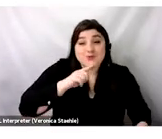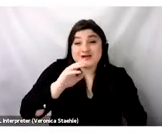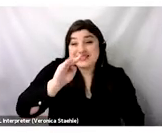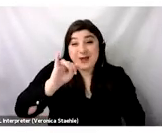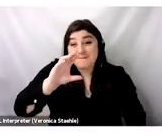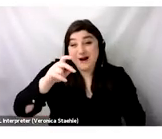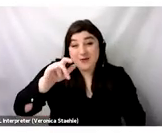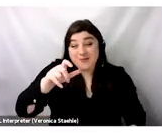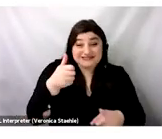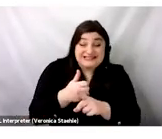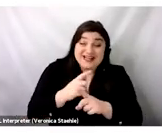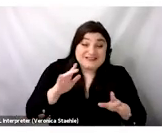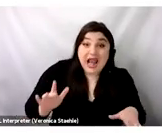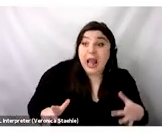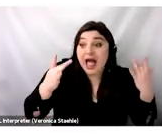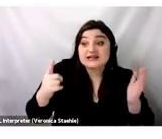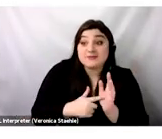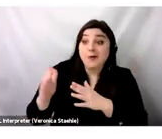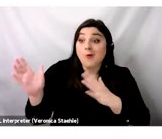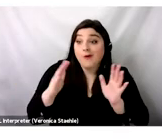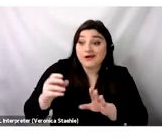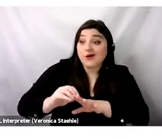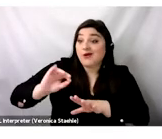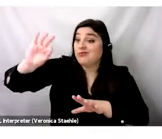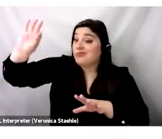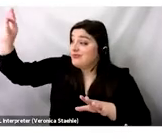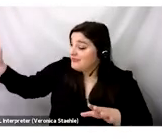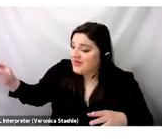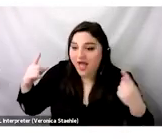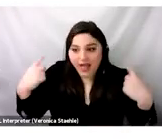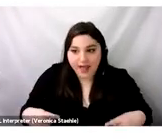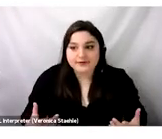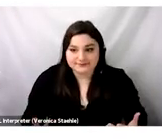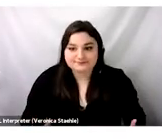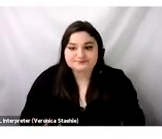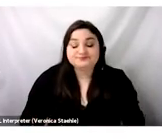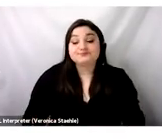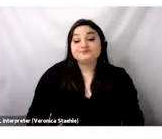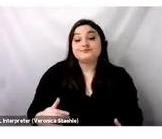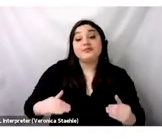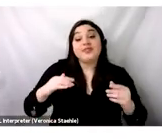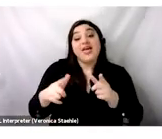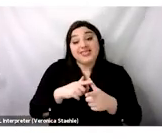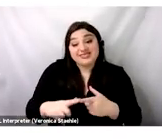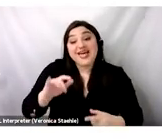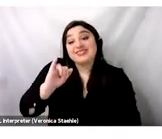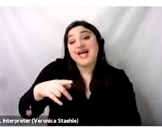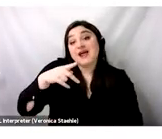away by the air. And then the pellets get molded down into macroplastics, which, as I mentioned, because of our